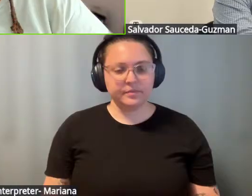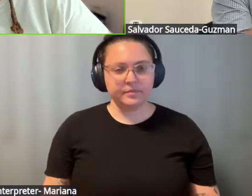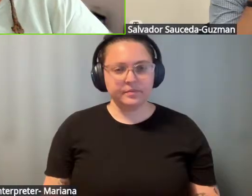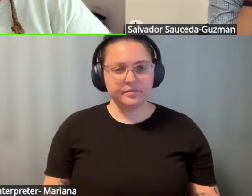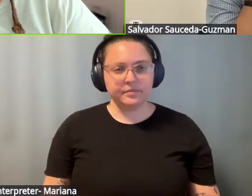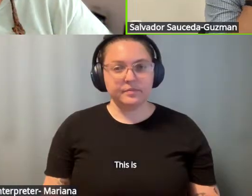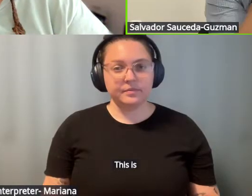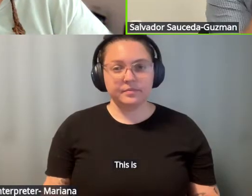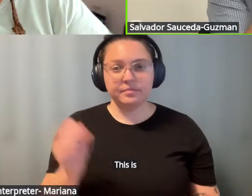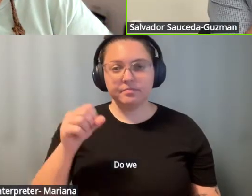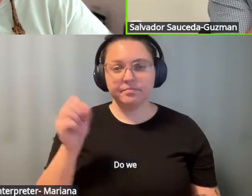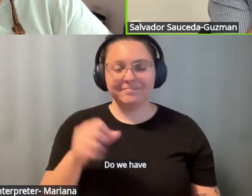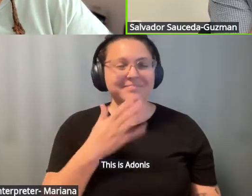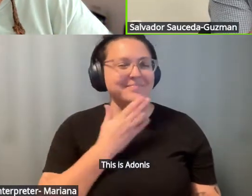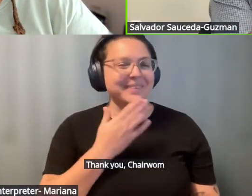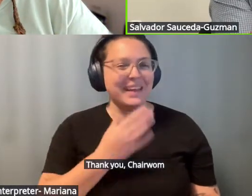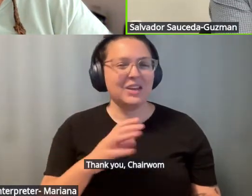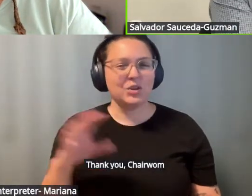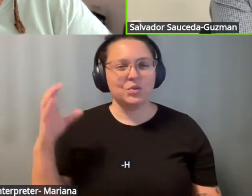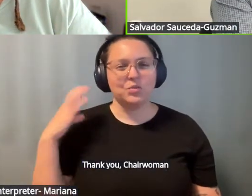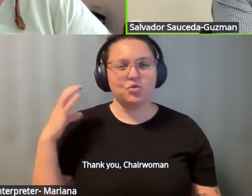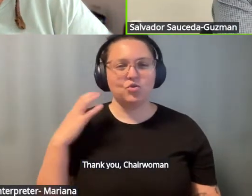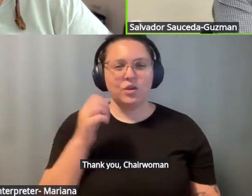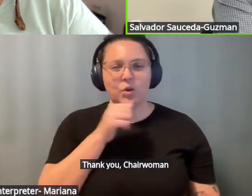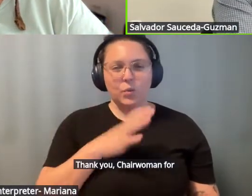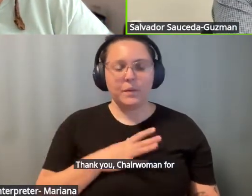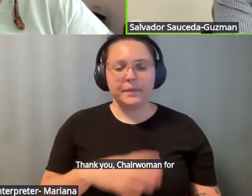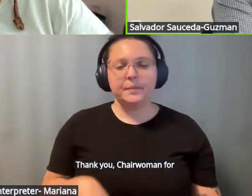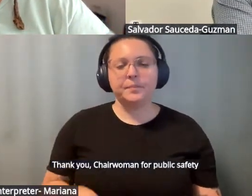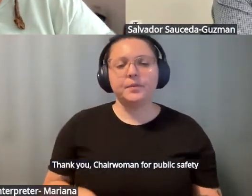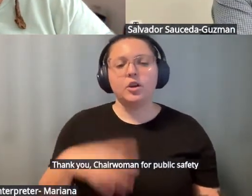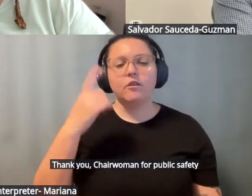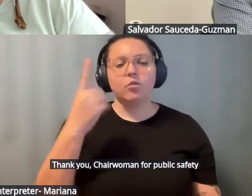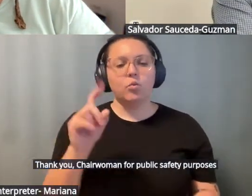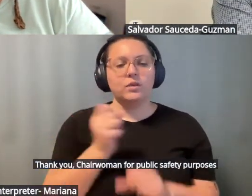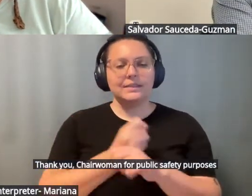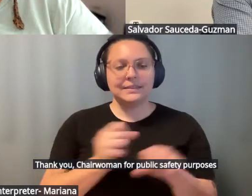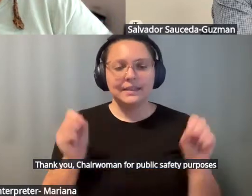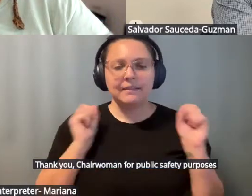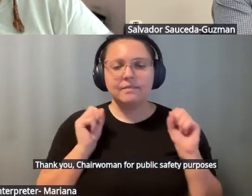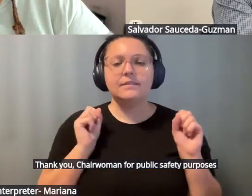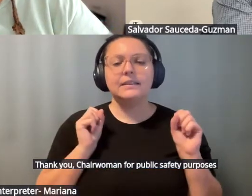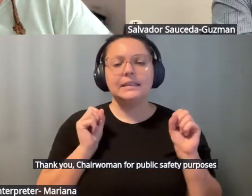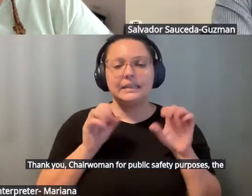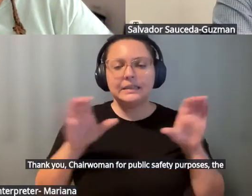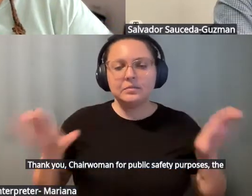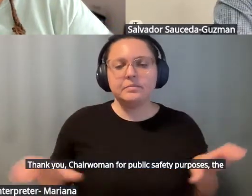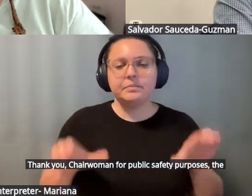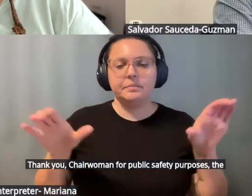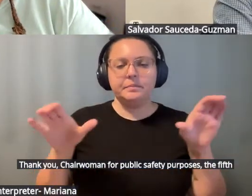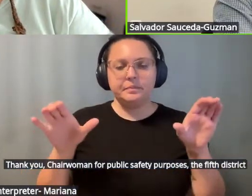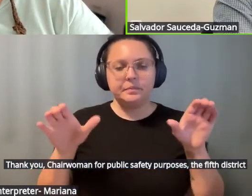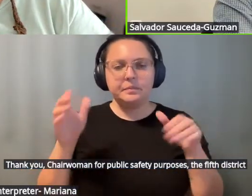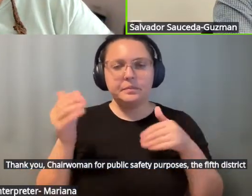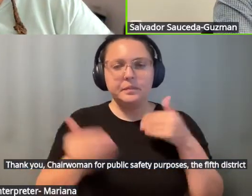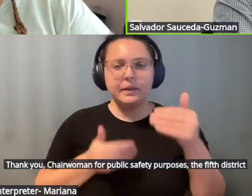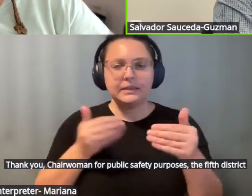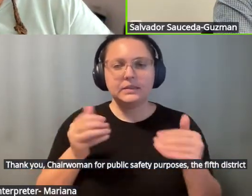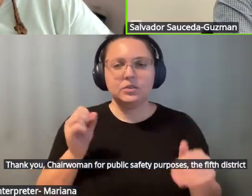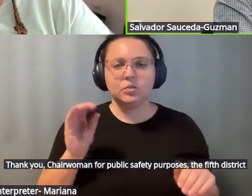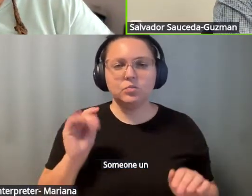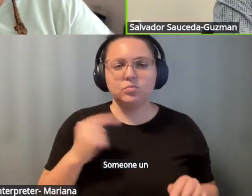Do we have, Thank you, Chairwoman. For public safety purposes, the fifth district, someone